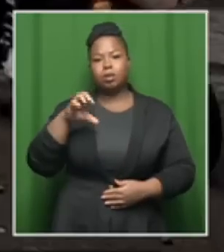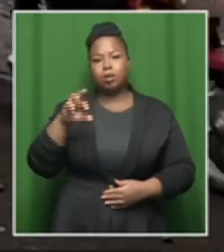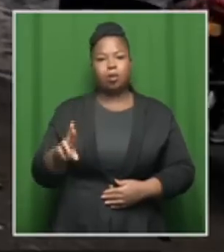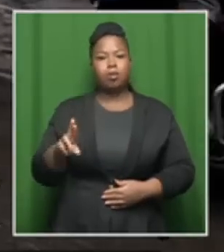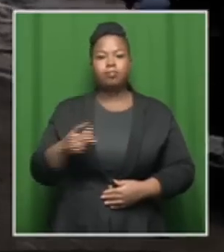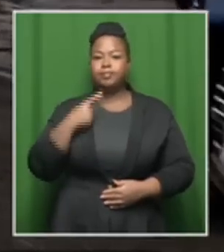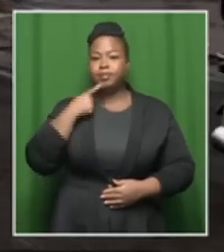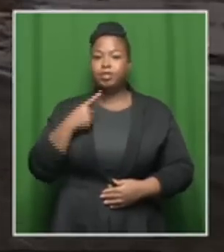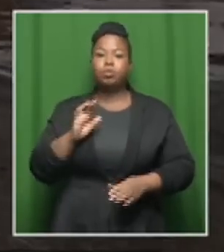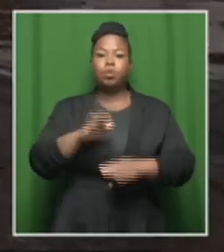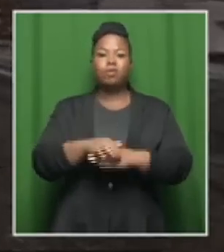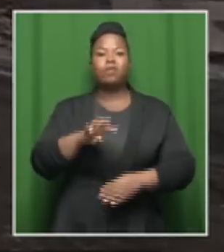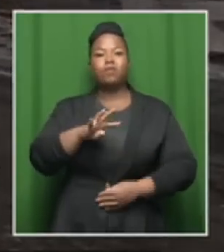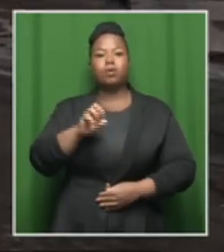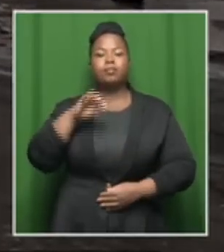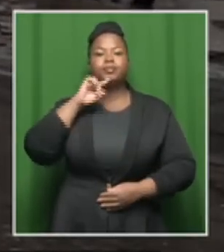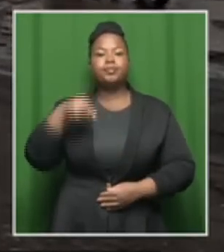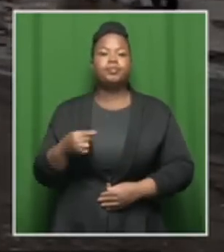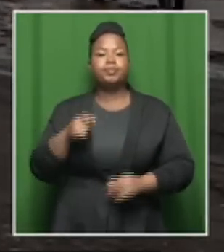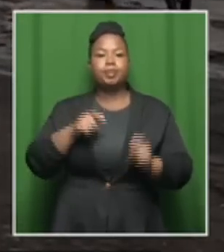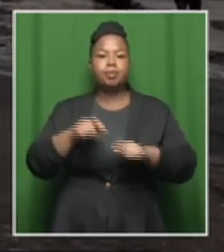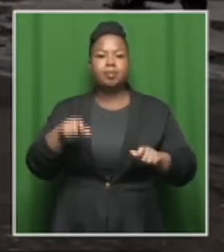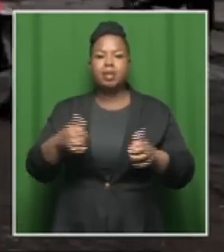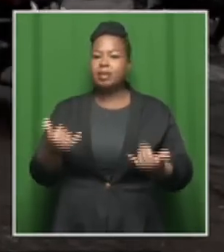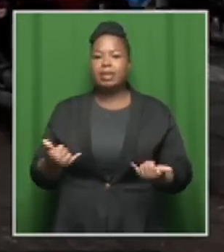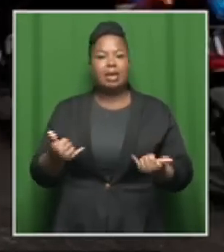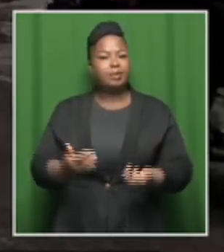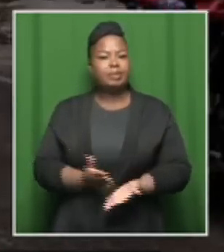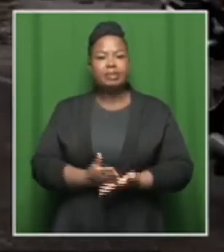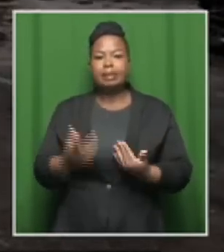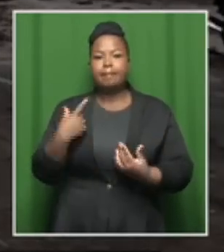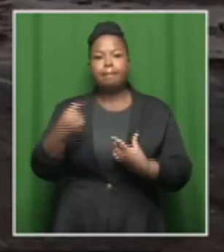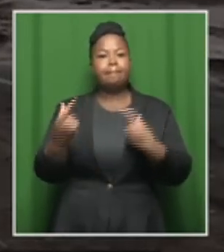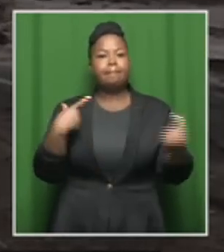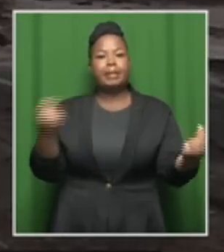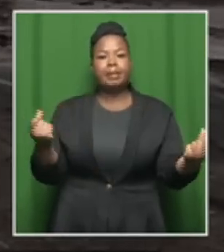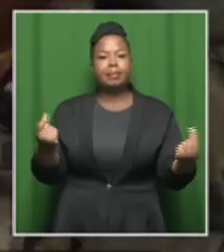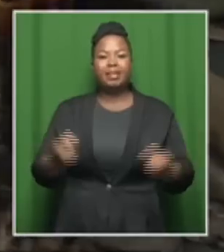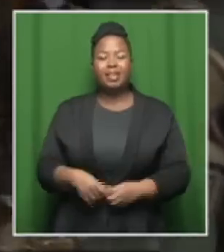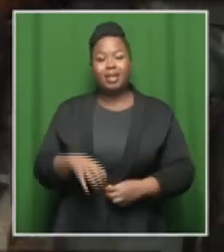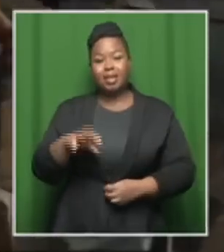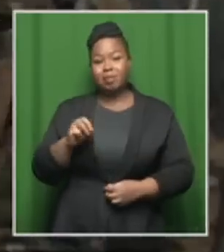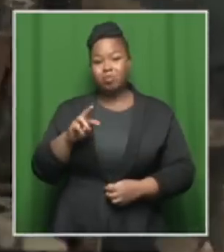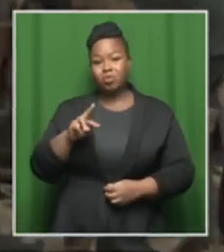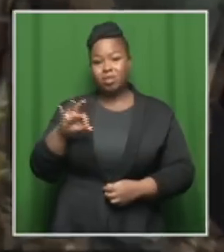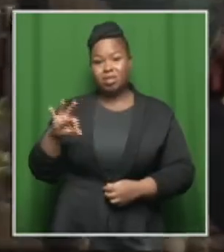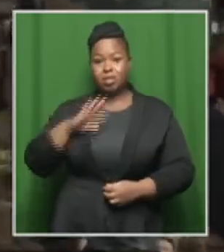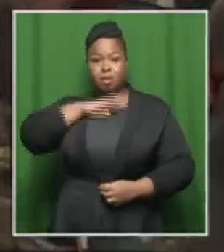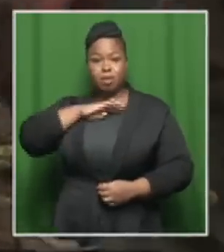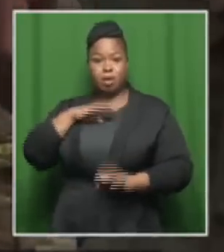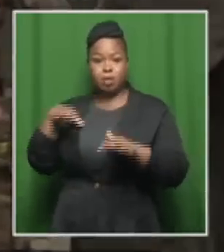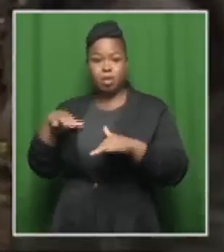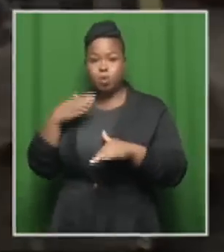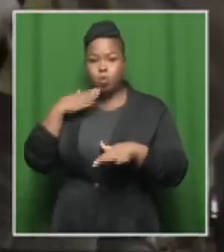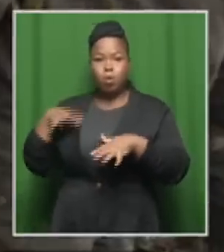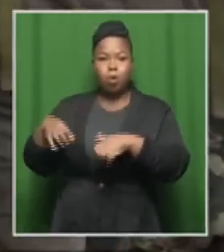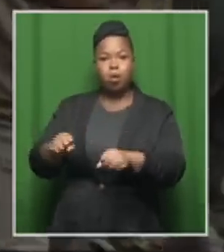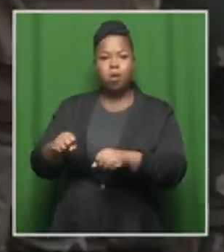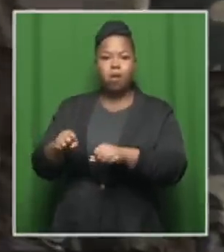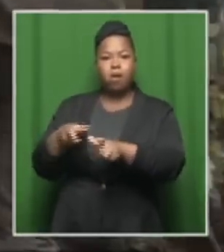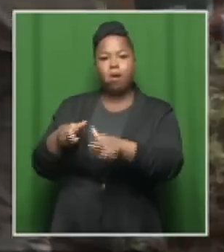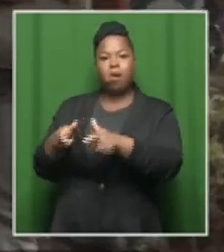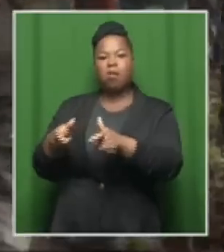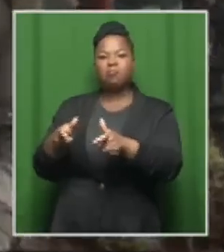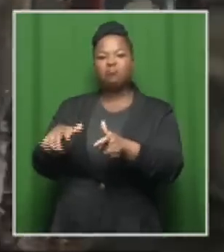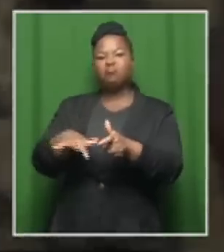than 400,000 people have been displaced by these clashes. M23 rebels took control of Goma, heightening the